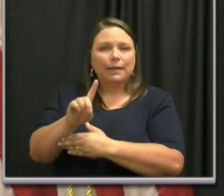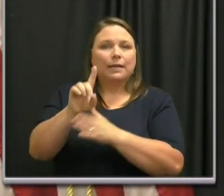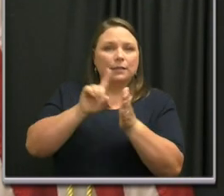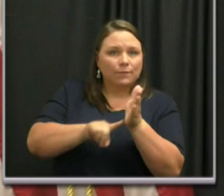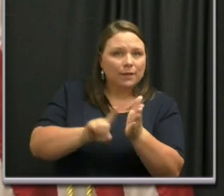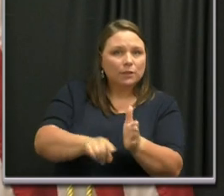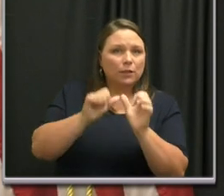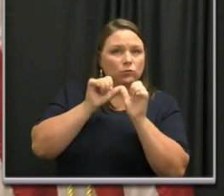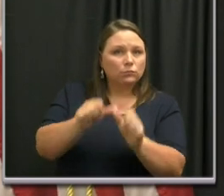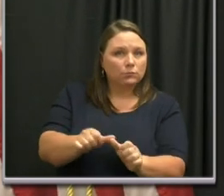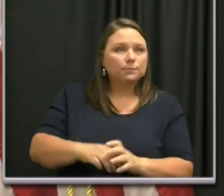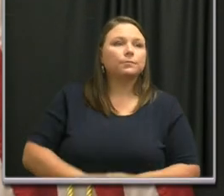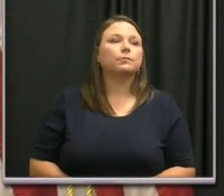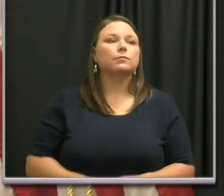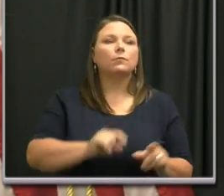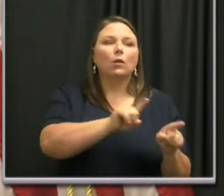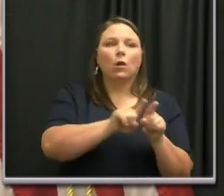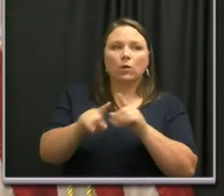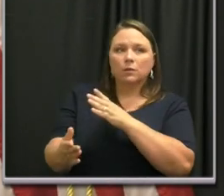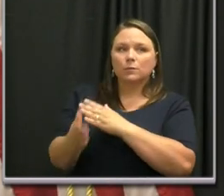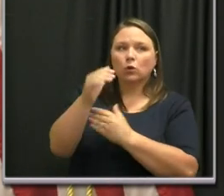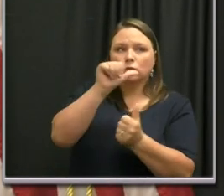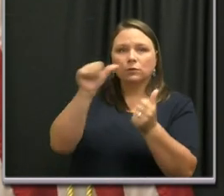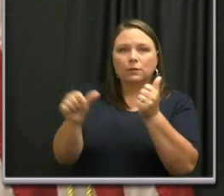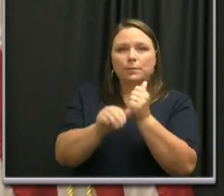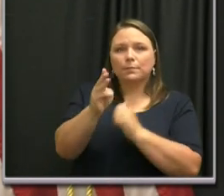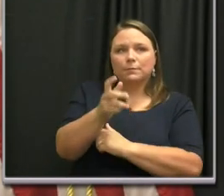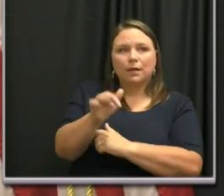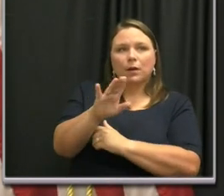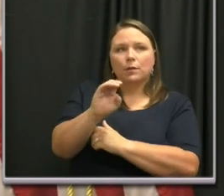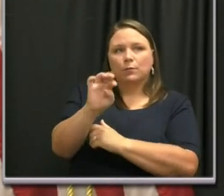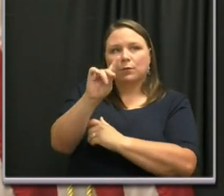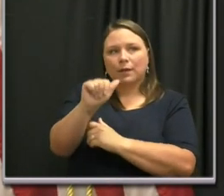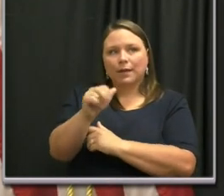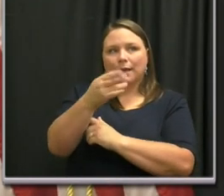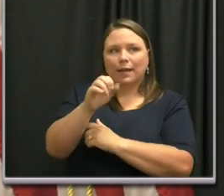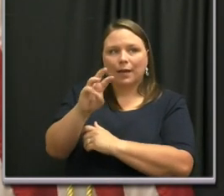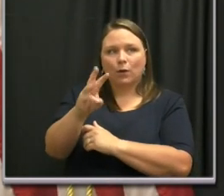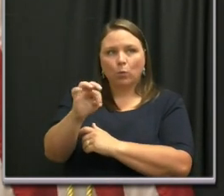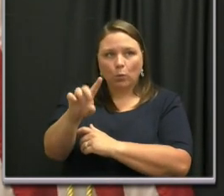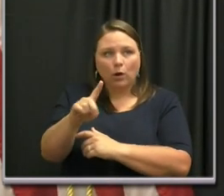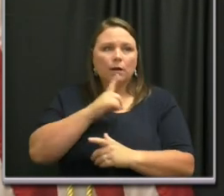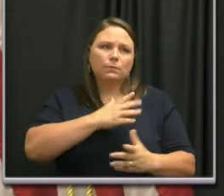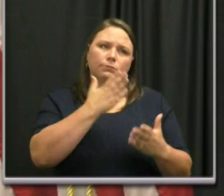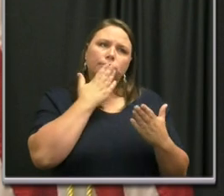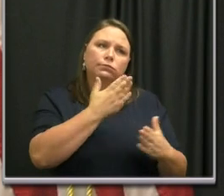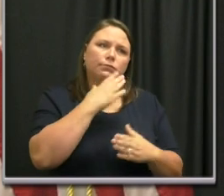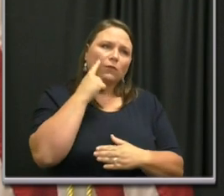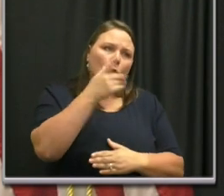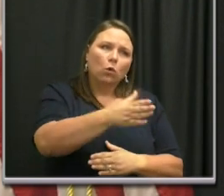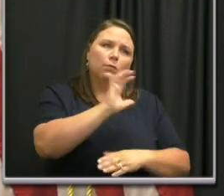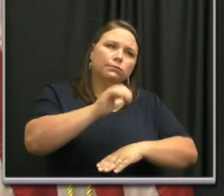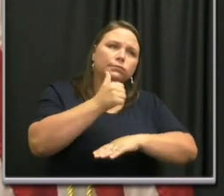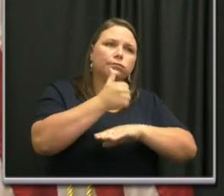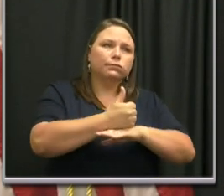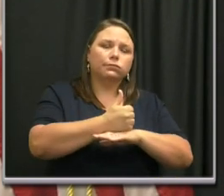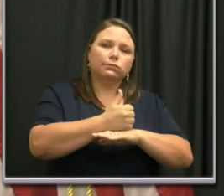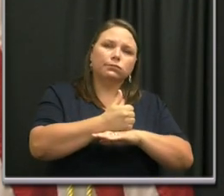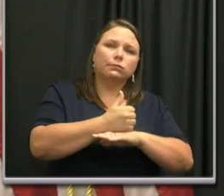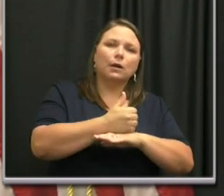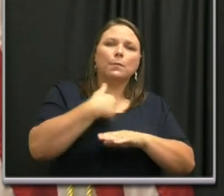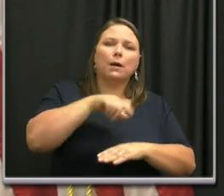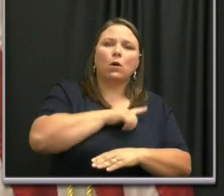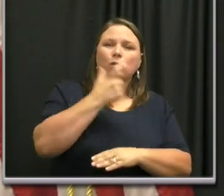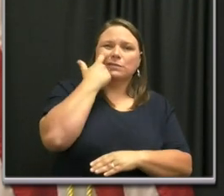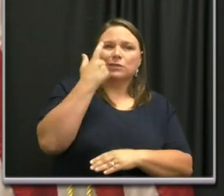investigations. We're also joined this morning by Deputy Mayor Brenda Haywood, and I'm grateful to Deputy Mayor Haywood for organizing Tuesday night's prayer